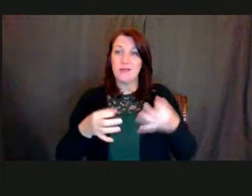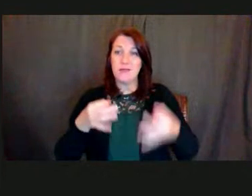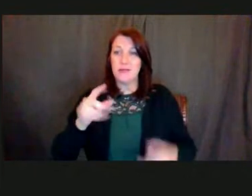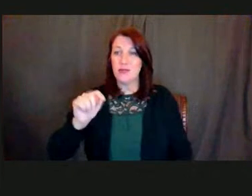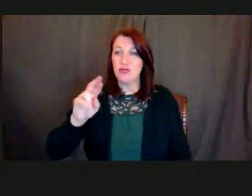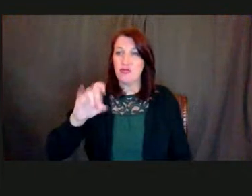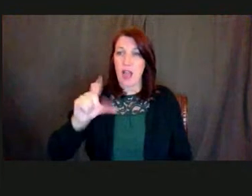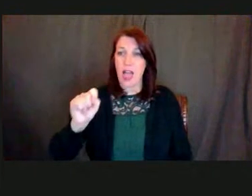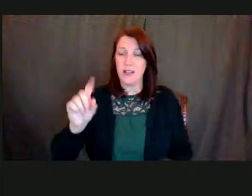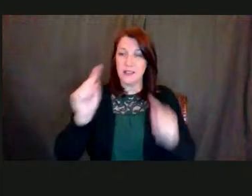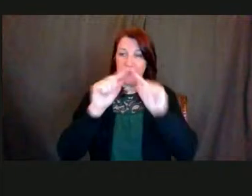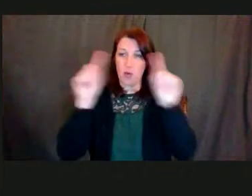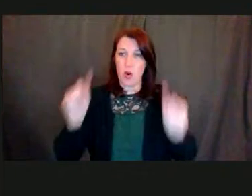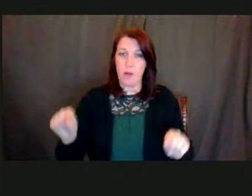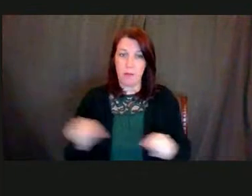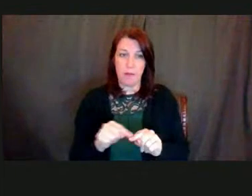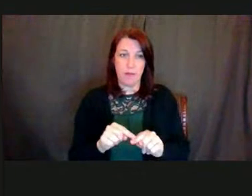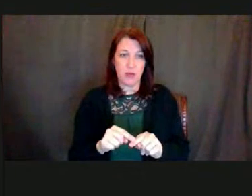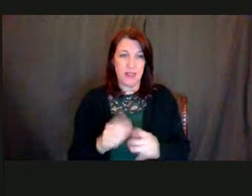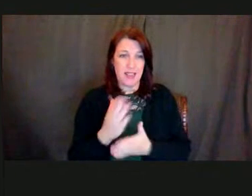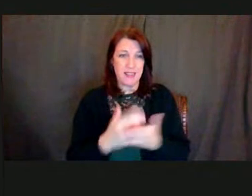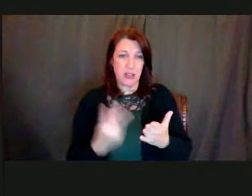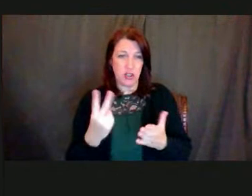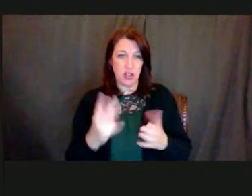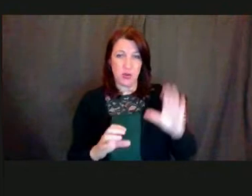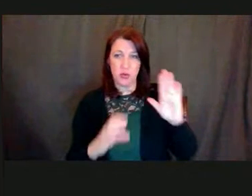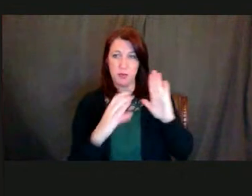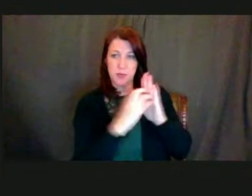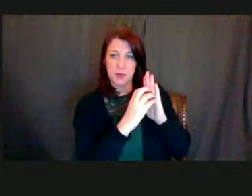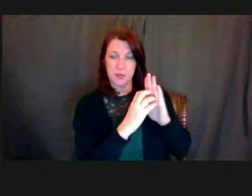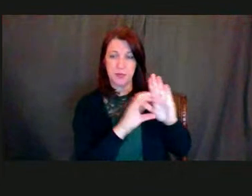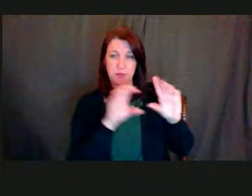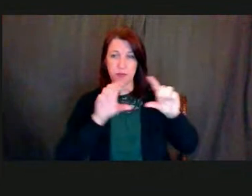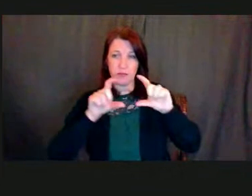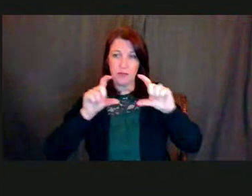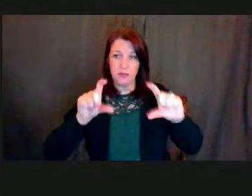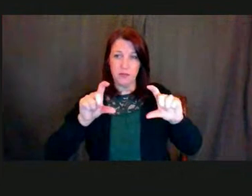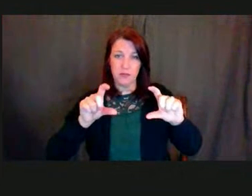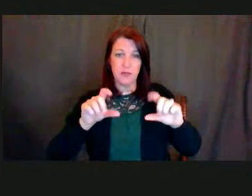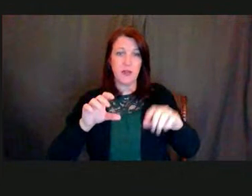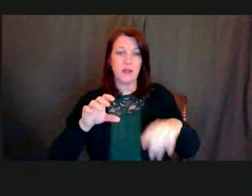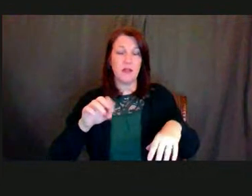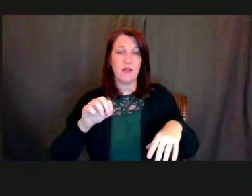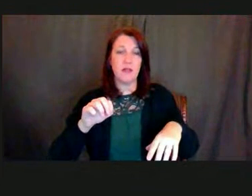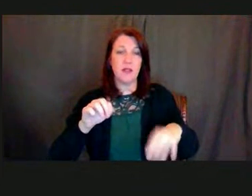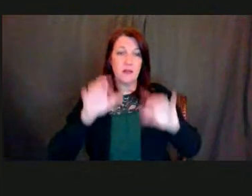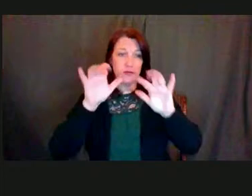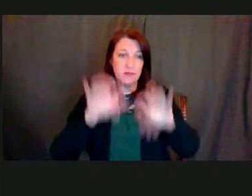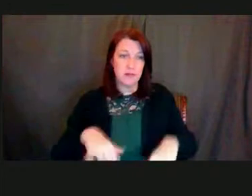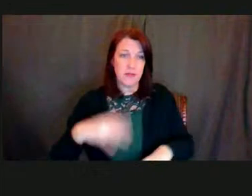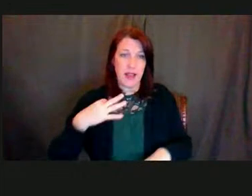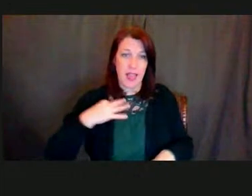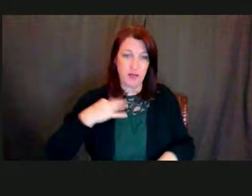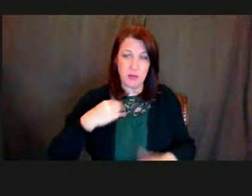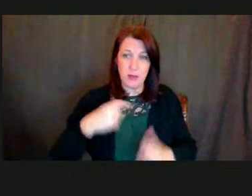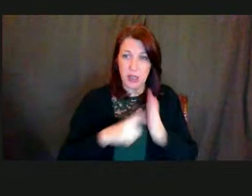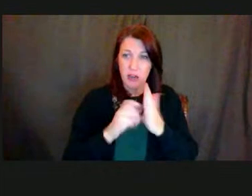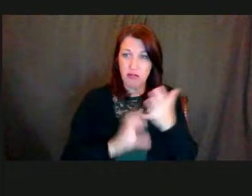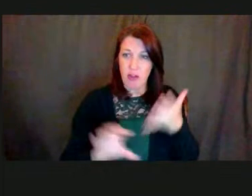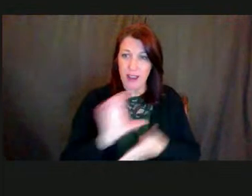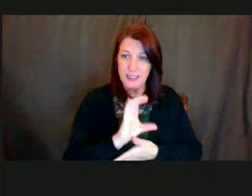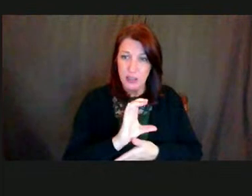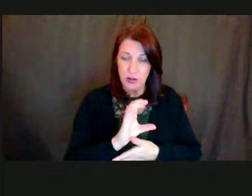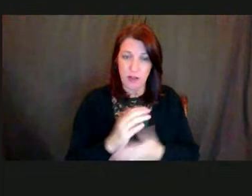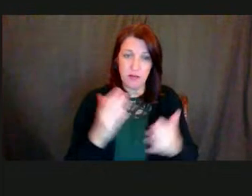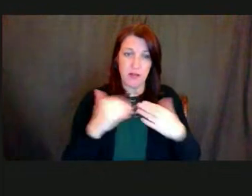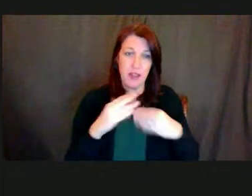of the form, Study Population Characteristics. In this section of the form, you're going to list your eligibility criteria, and